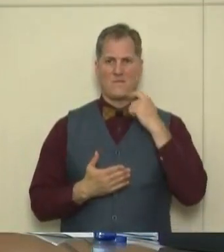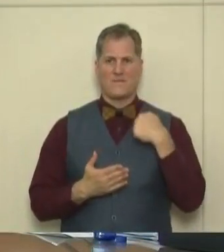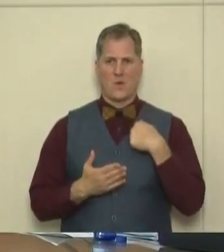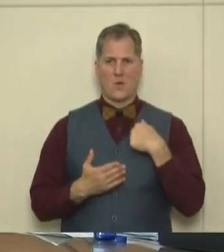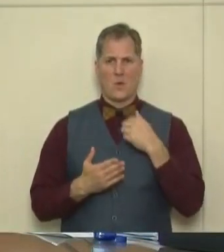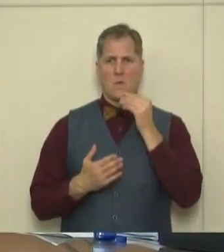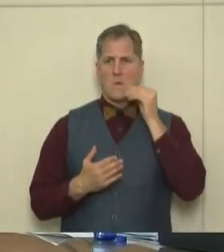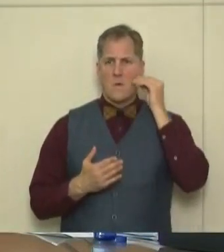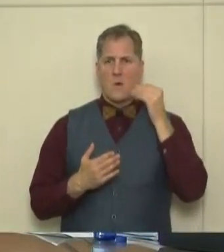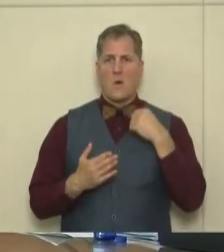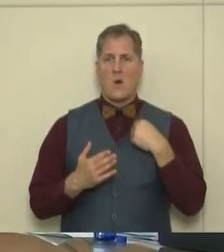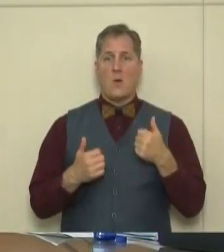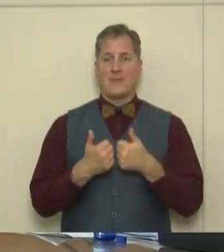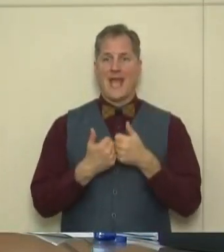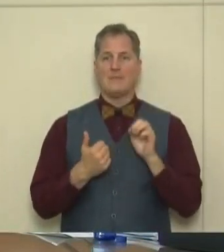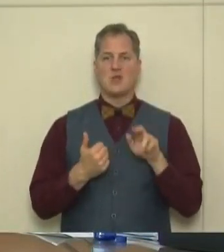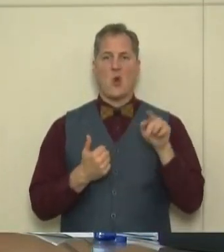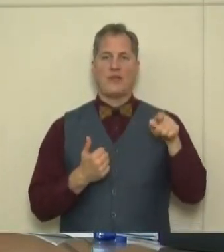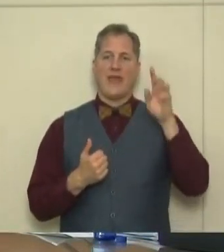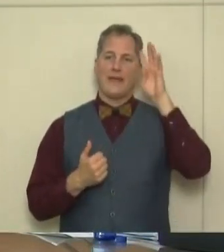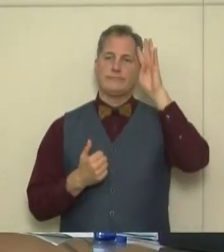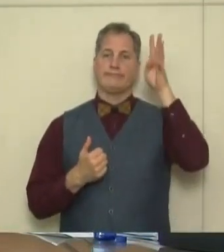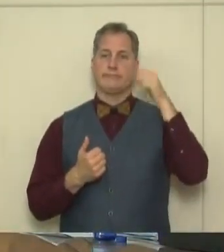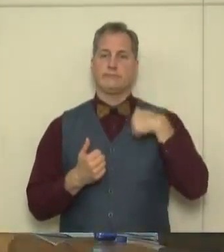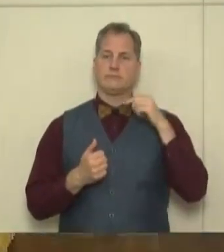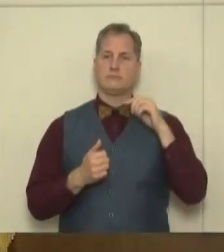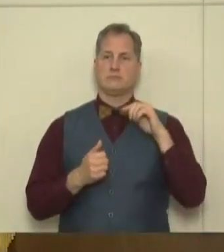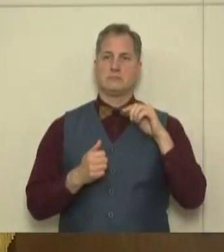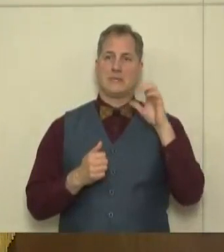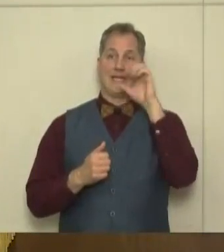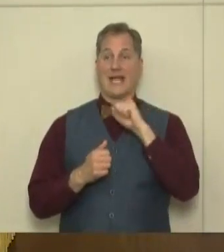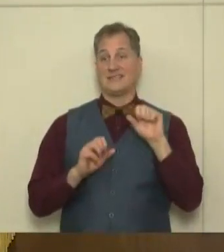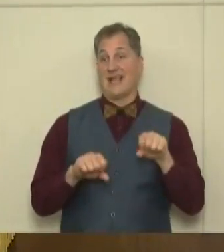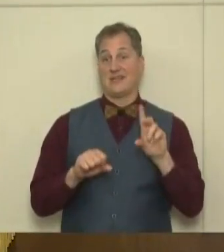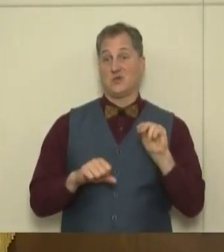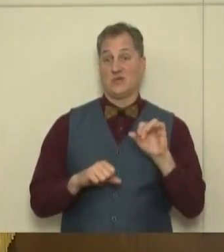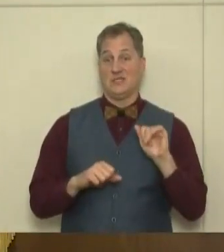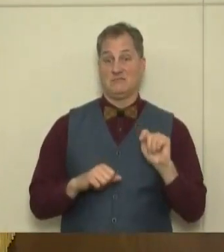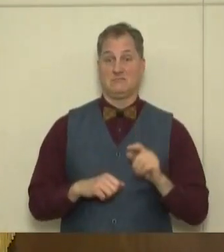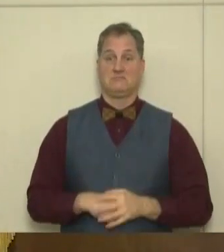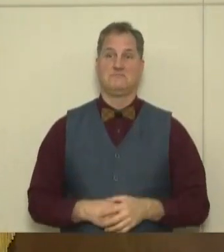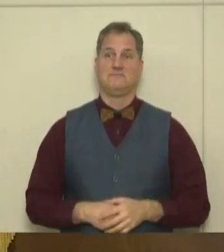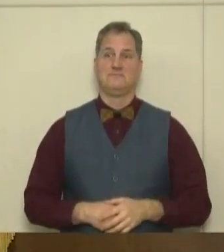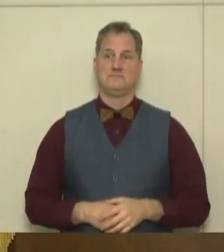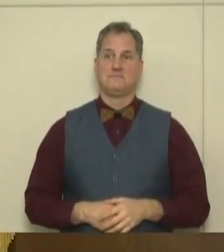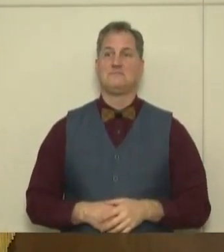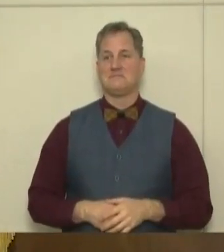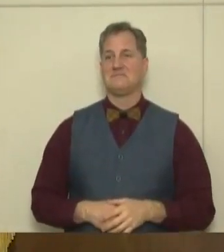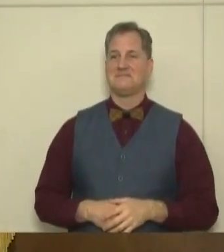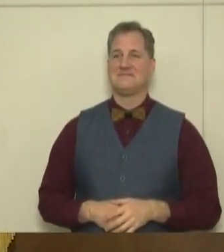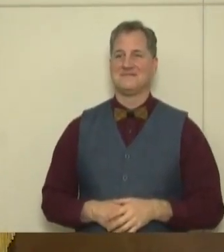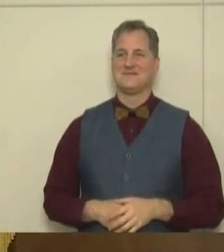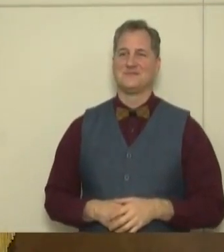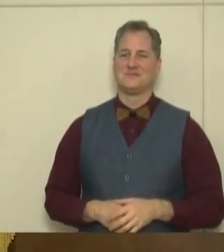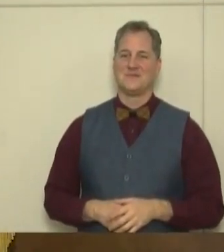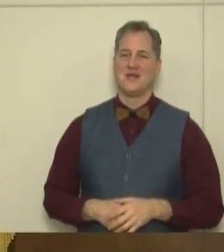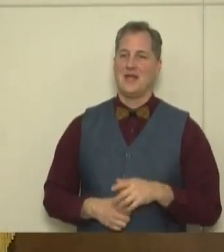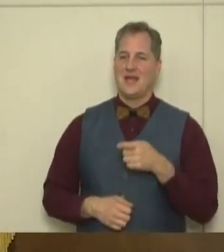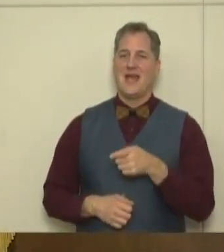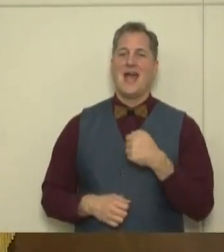Good afternoon. We begin with breaking news. A member of the custodial staff at the governor's mansion has tested positive for